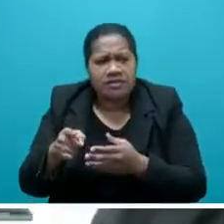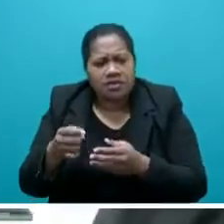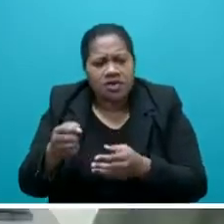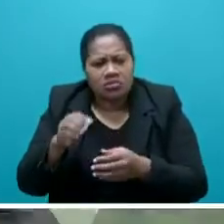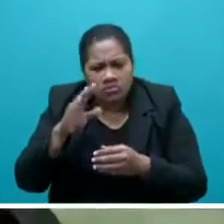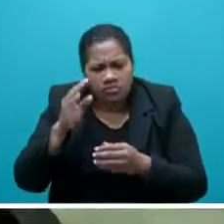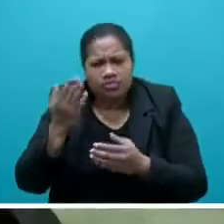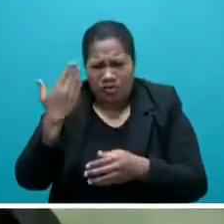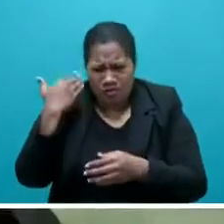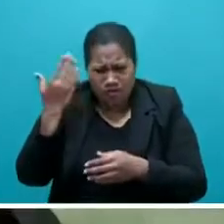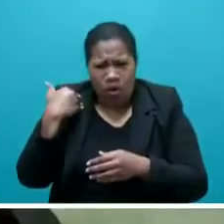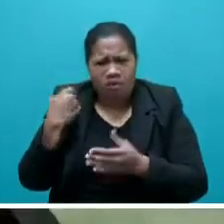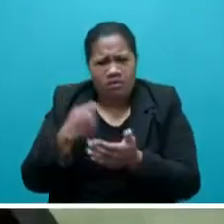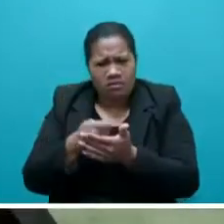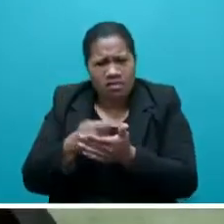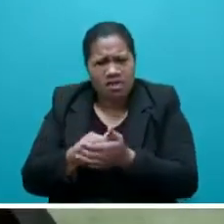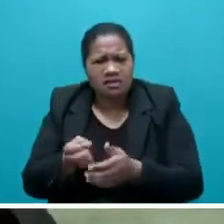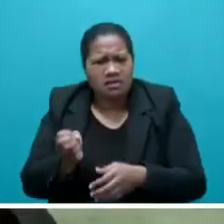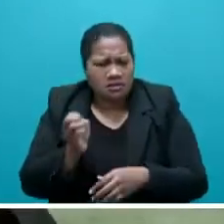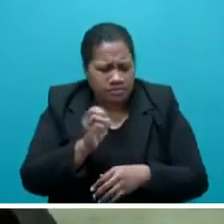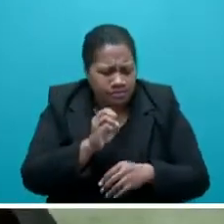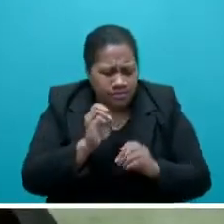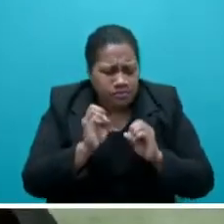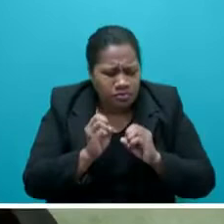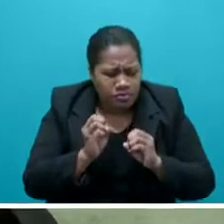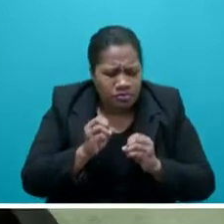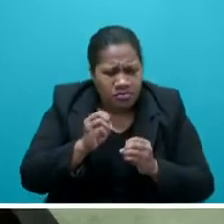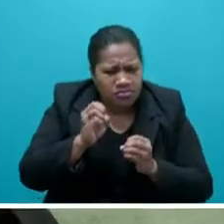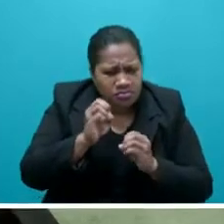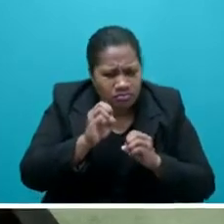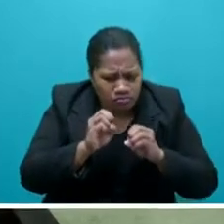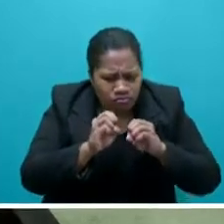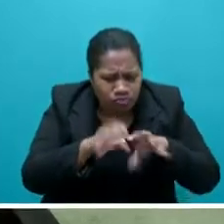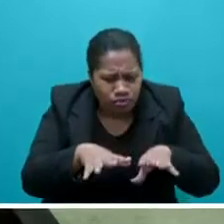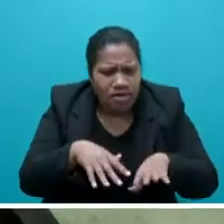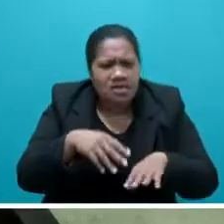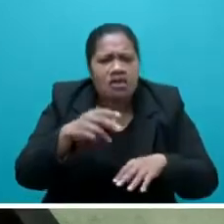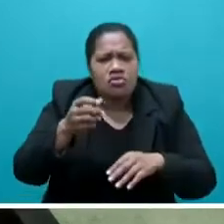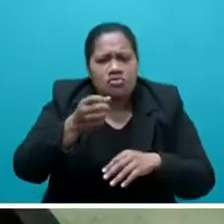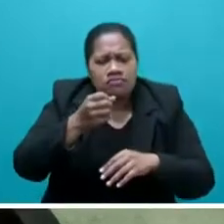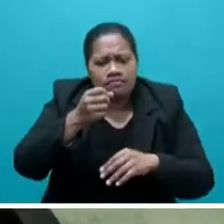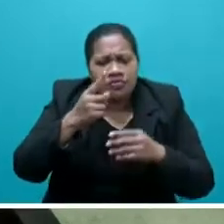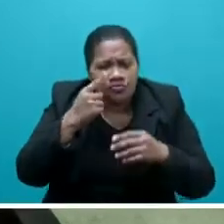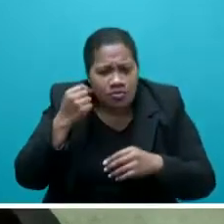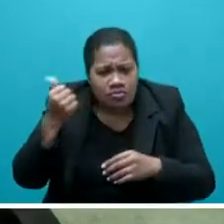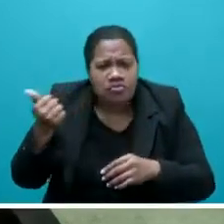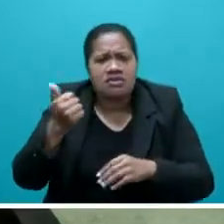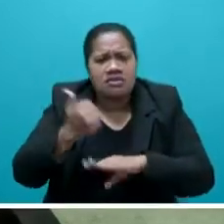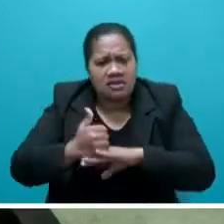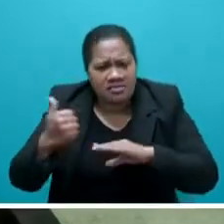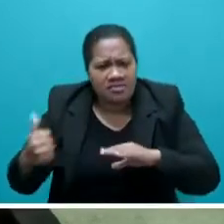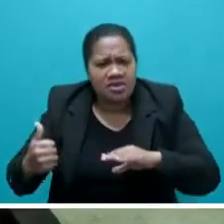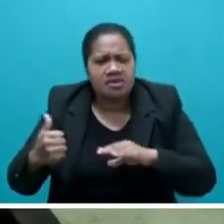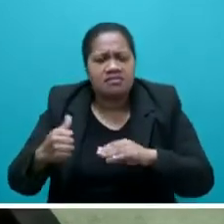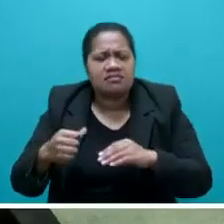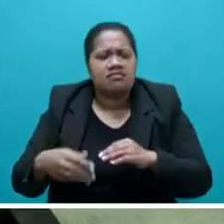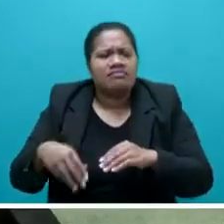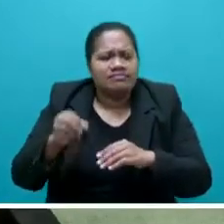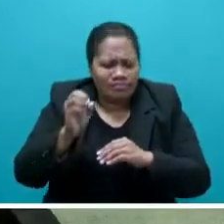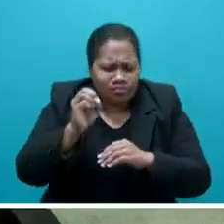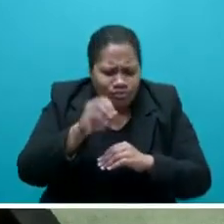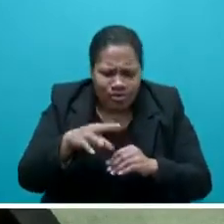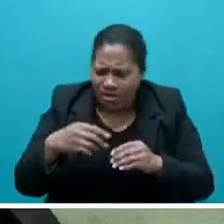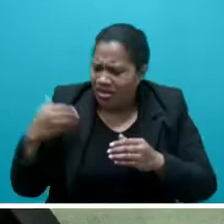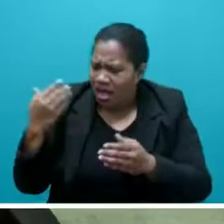government, the Rambuka government, the Chaudhry government, the Garase government, the Bainimarama